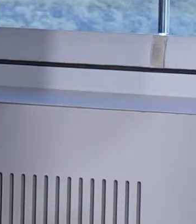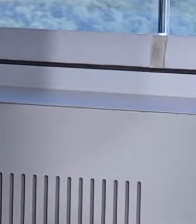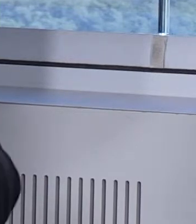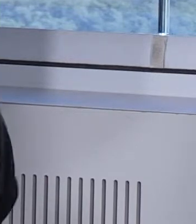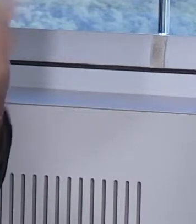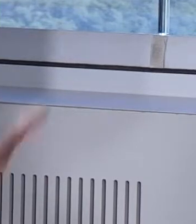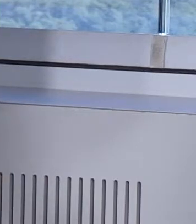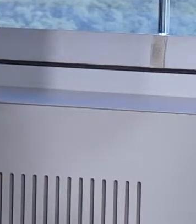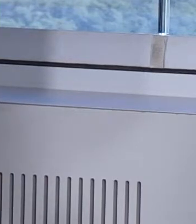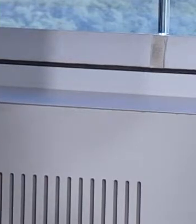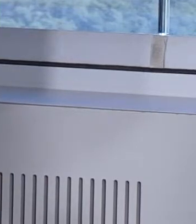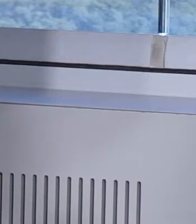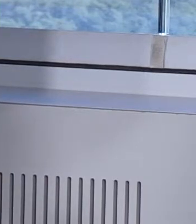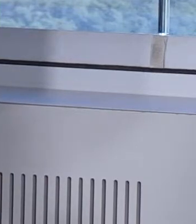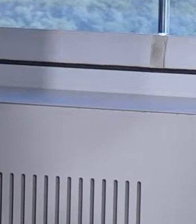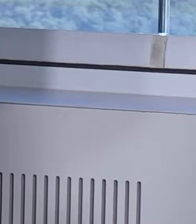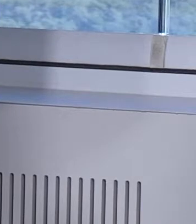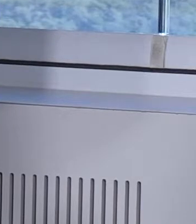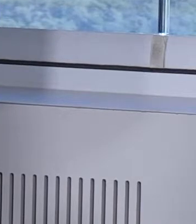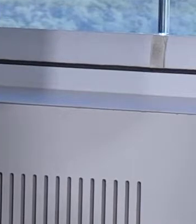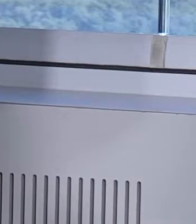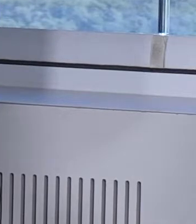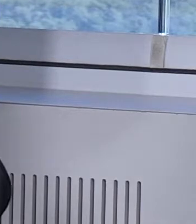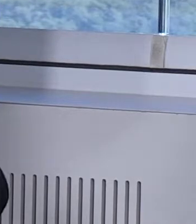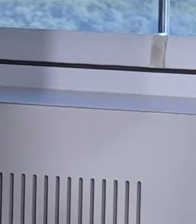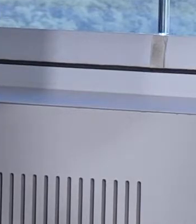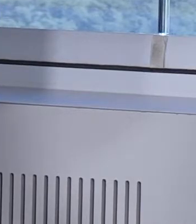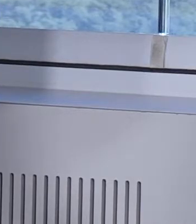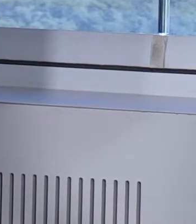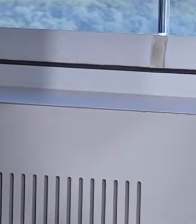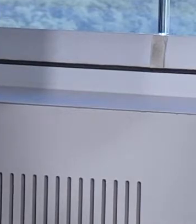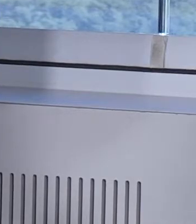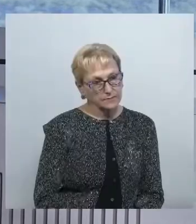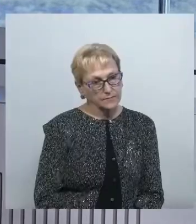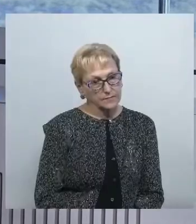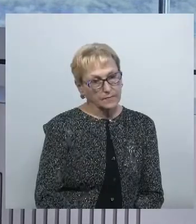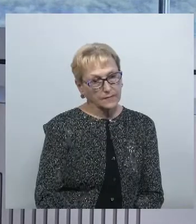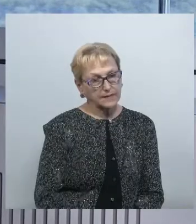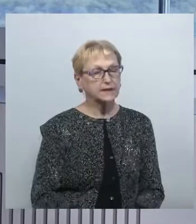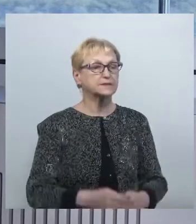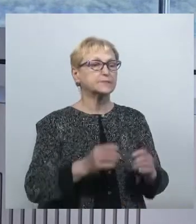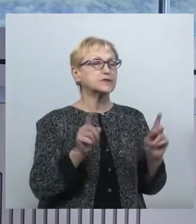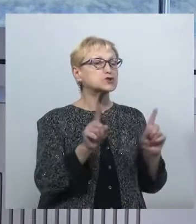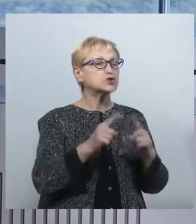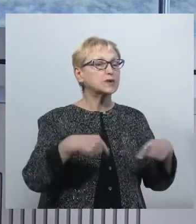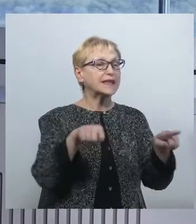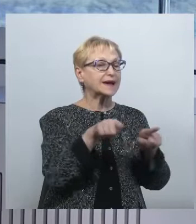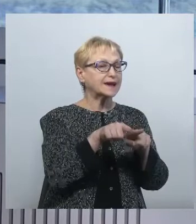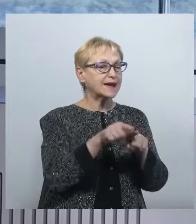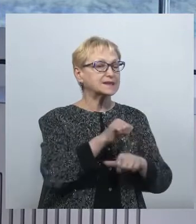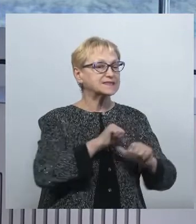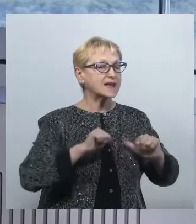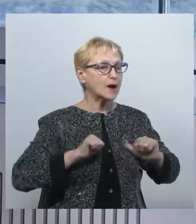They carried out an opinion poll among several thousands of journalists. They asked the question